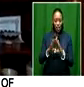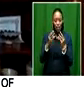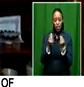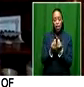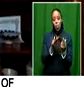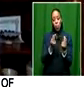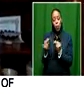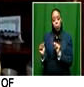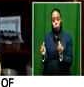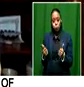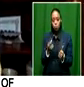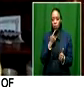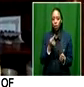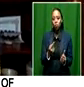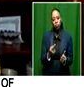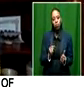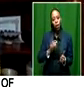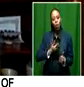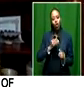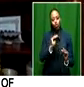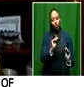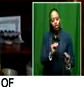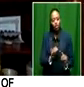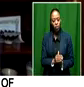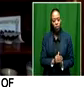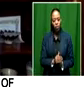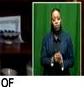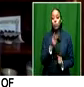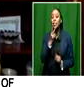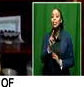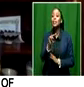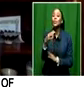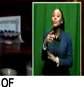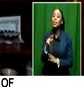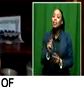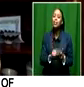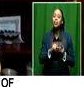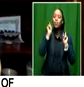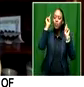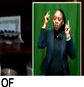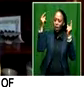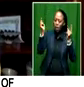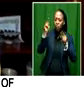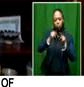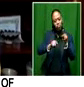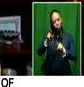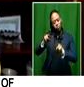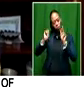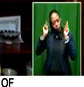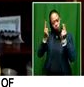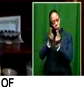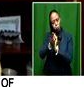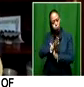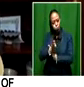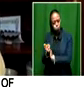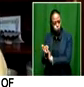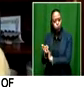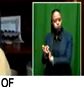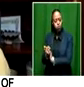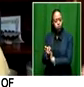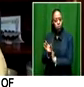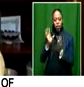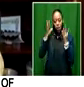they complete and they say, I want to do teaching. And we see them at UCT, I've seen them at VETS, I've seen them in different universities, the students that I support